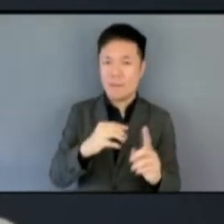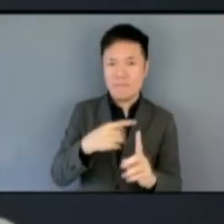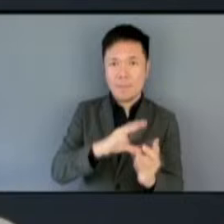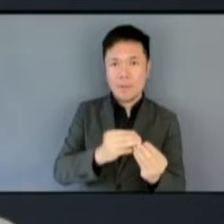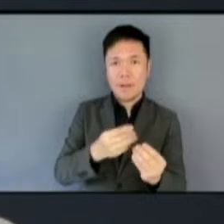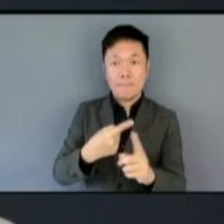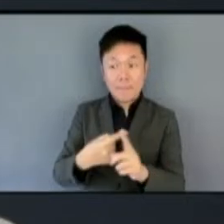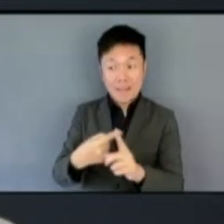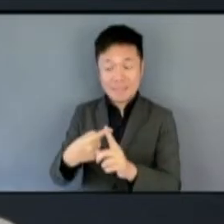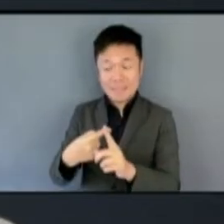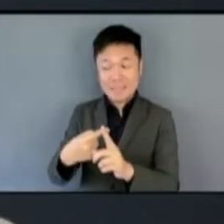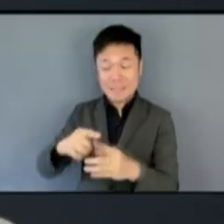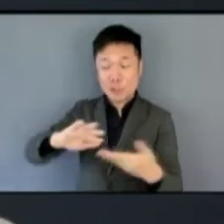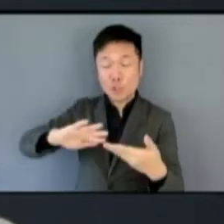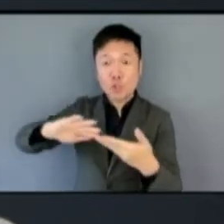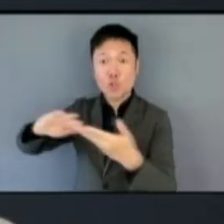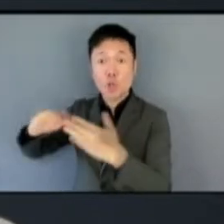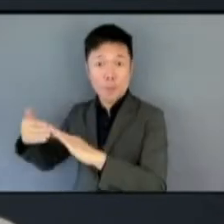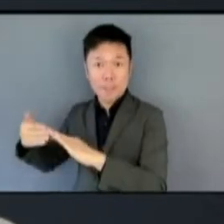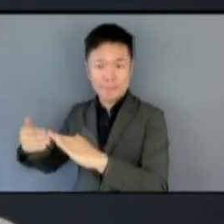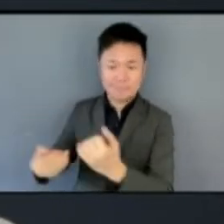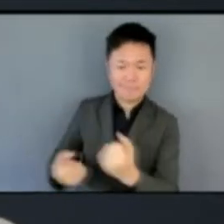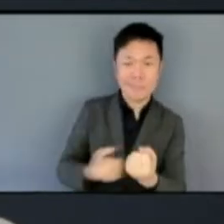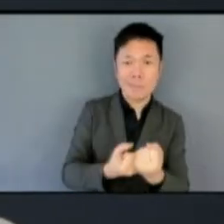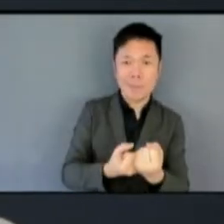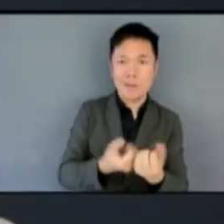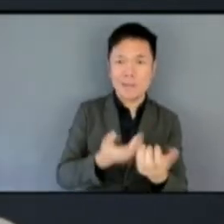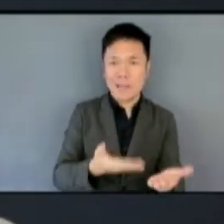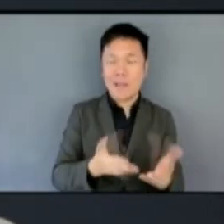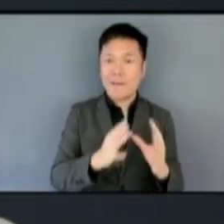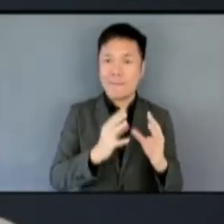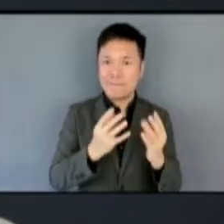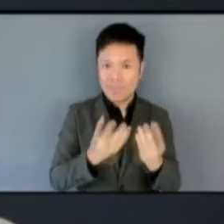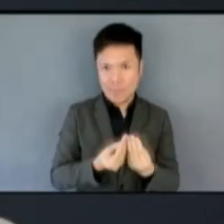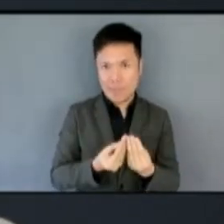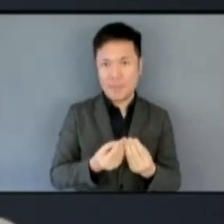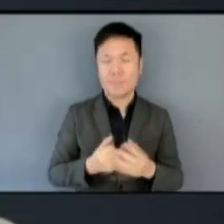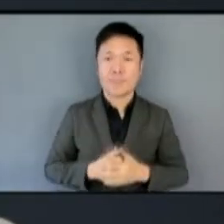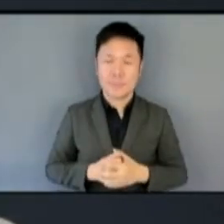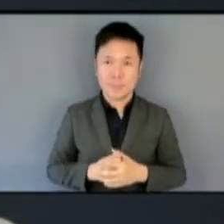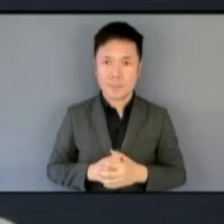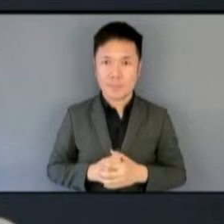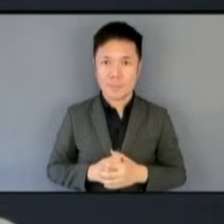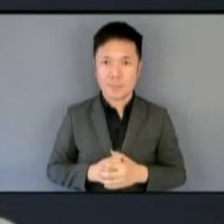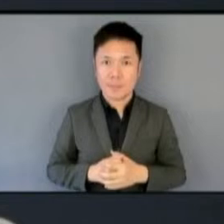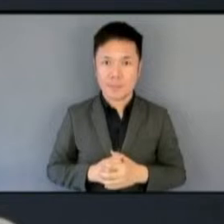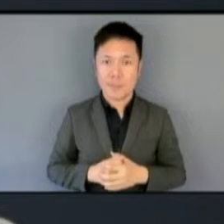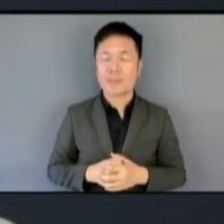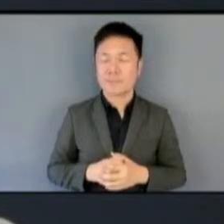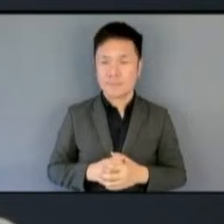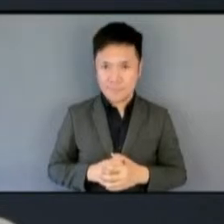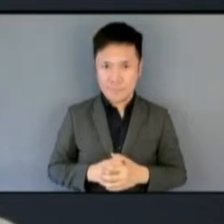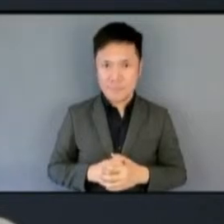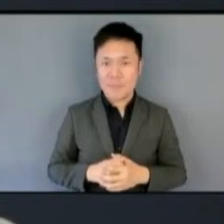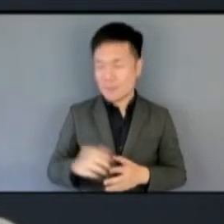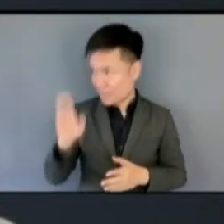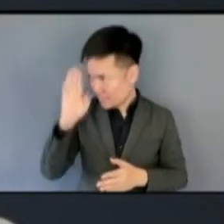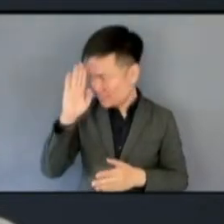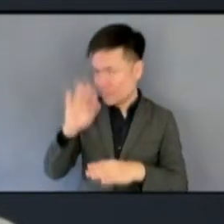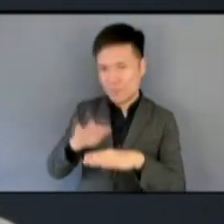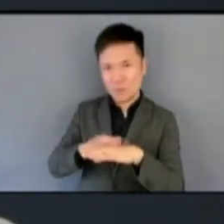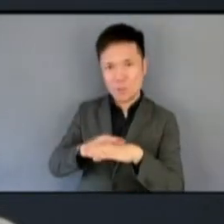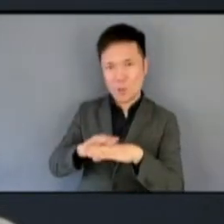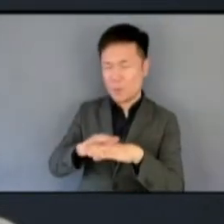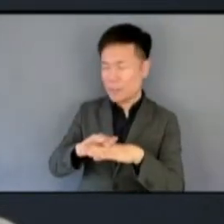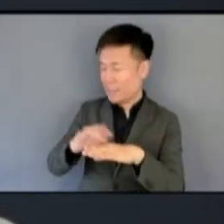are brought to support the family in the role that we envisage for them. So that was so my apologies if it